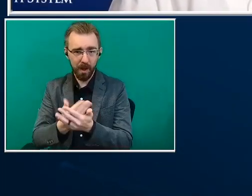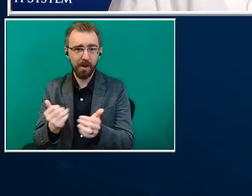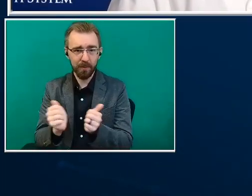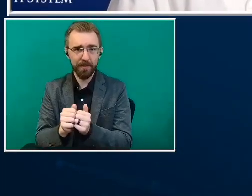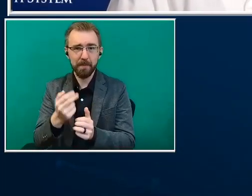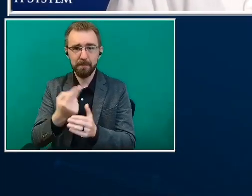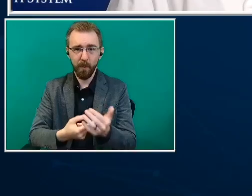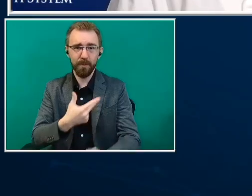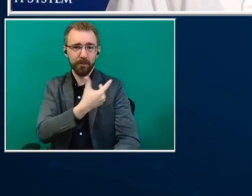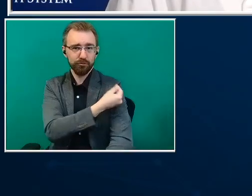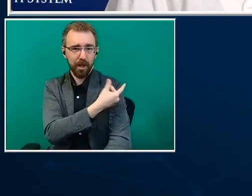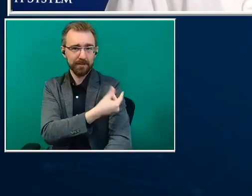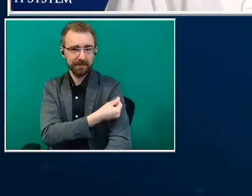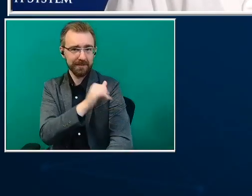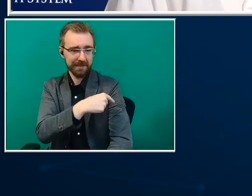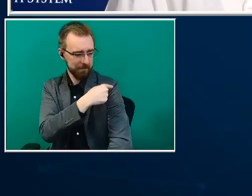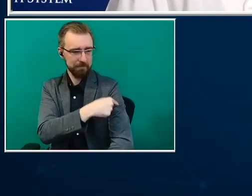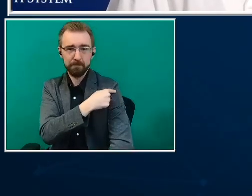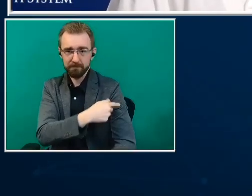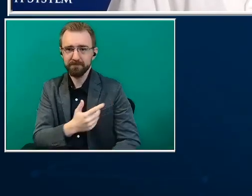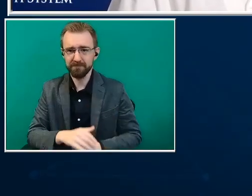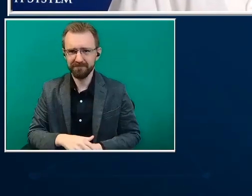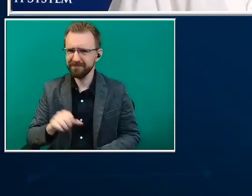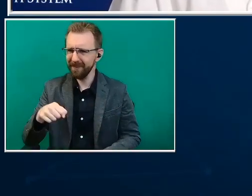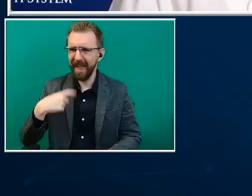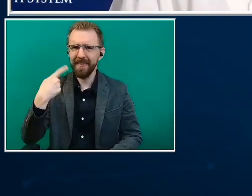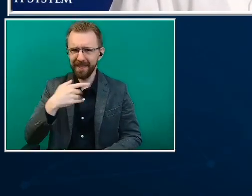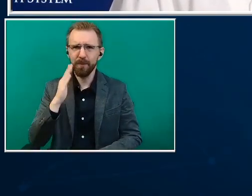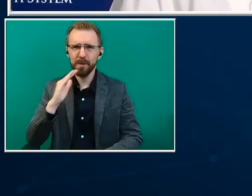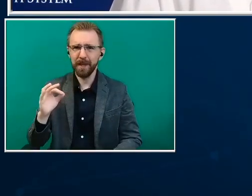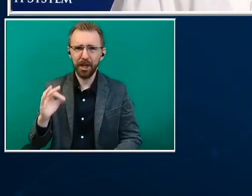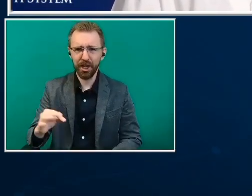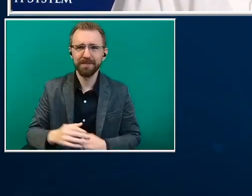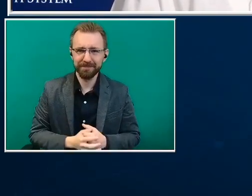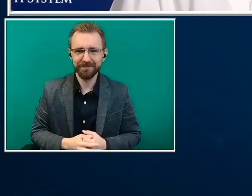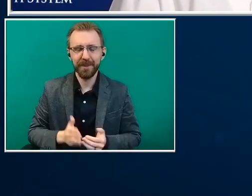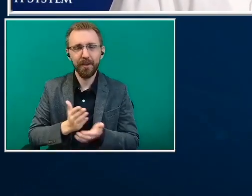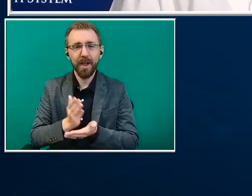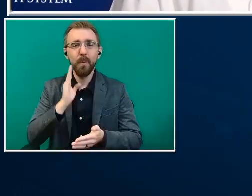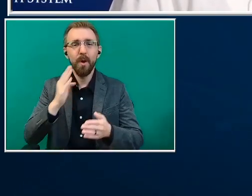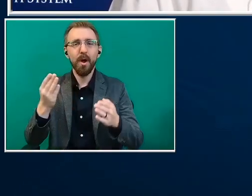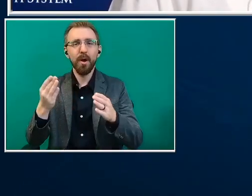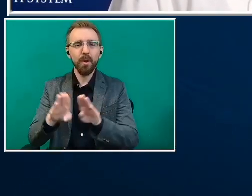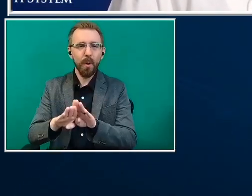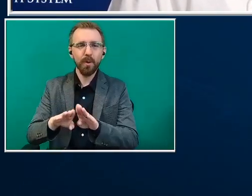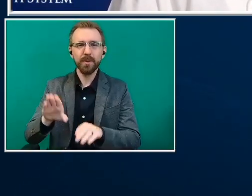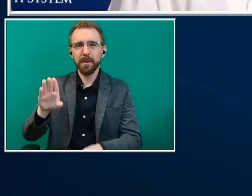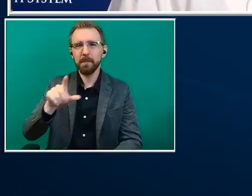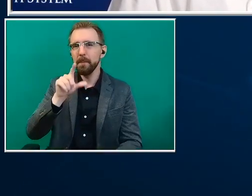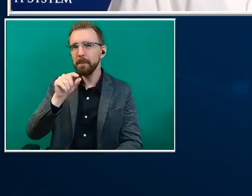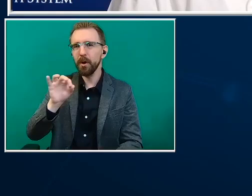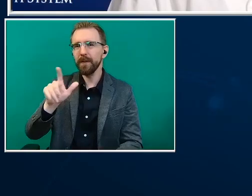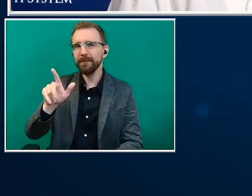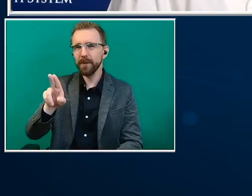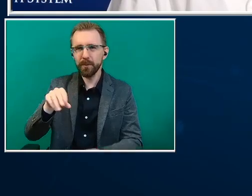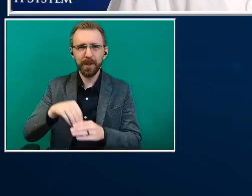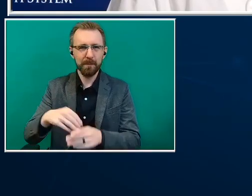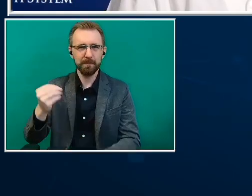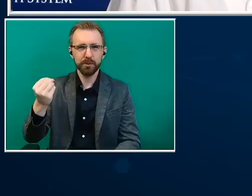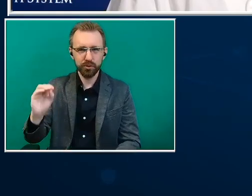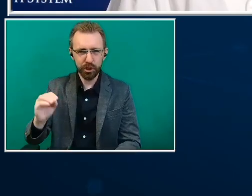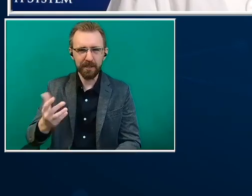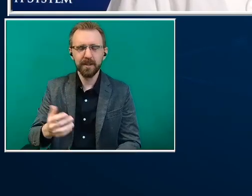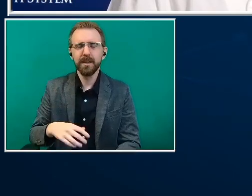same arm. Yeah, I think we're going to be good. Yeah. All right, let's close the loop on this bird flu case in Missouri. Yeah. Serology